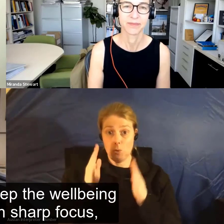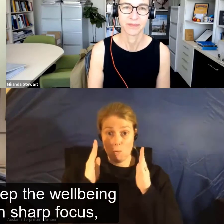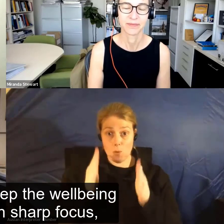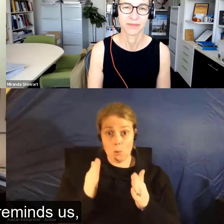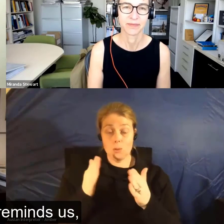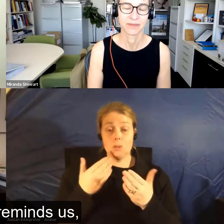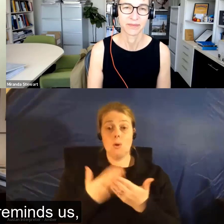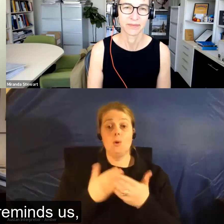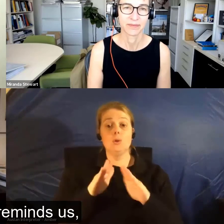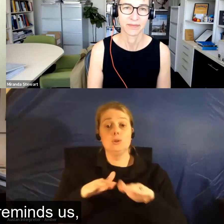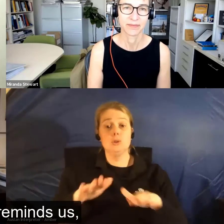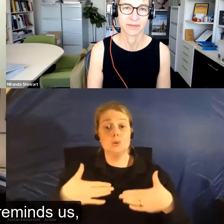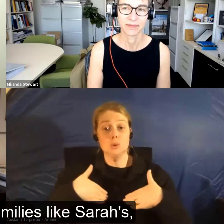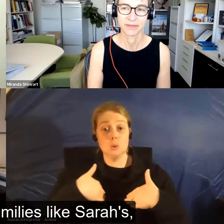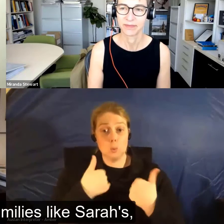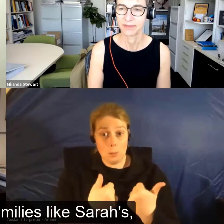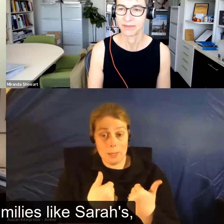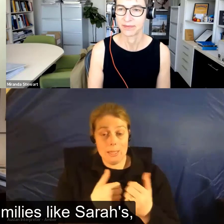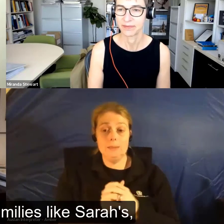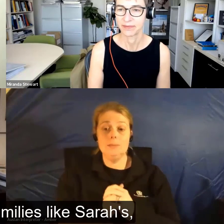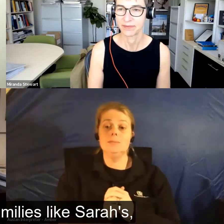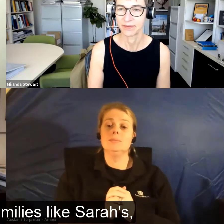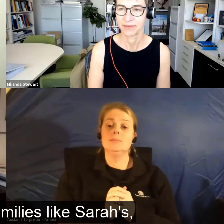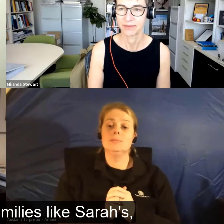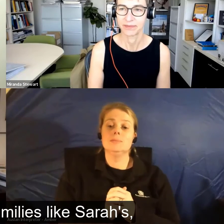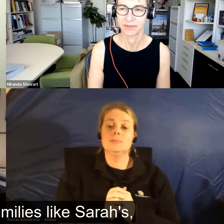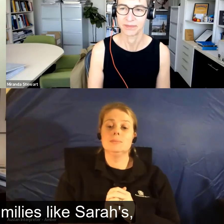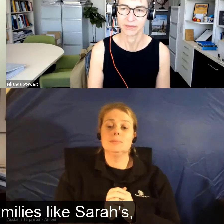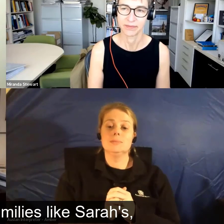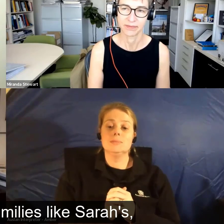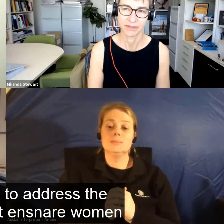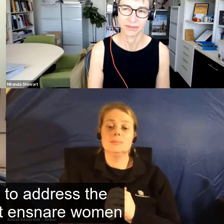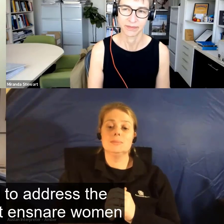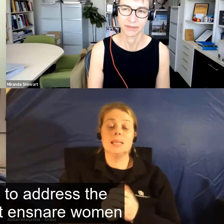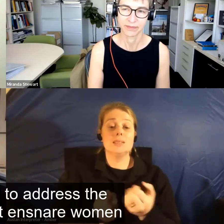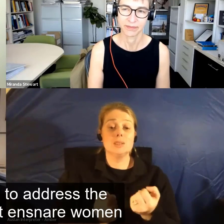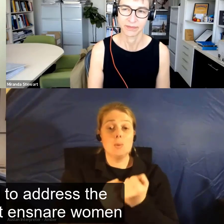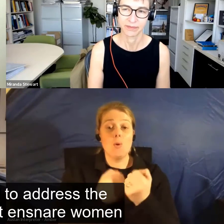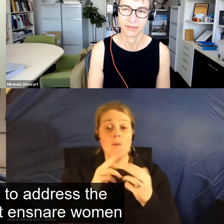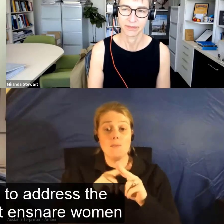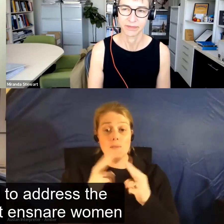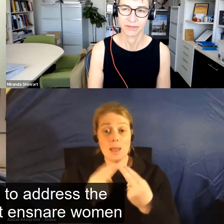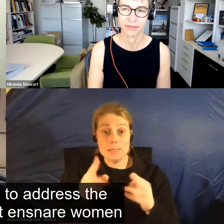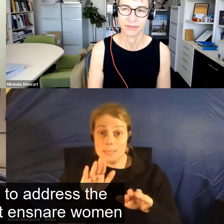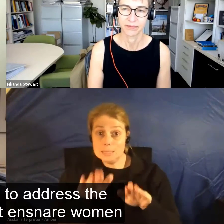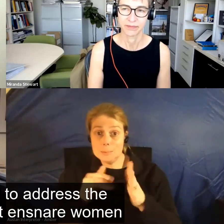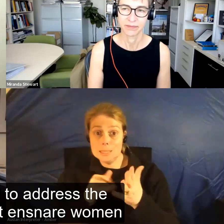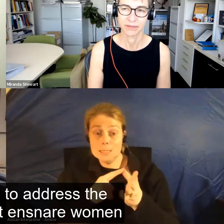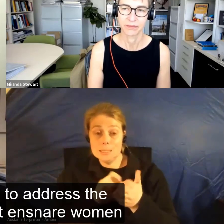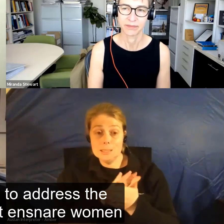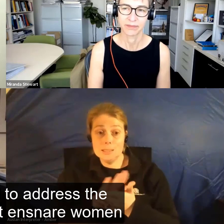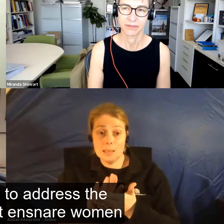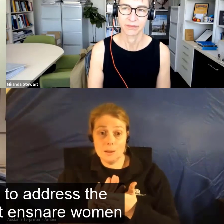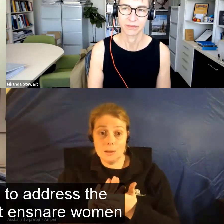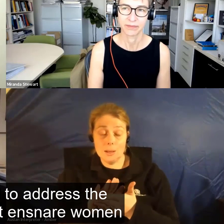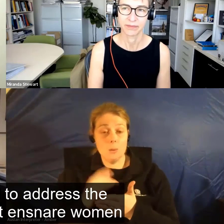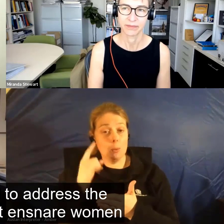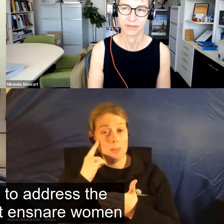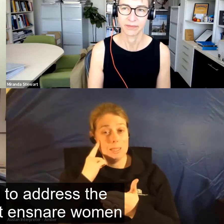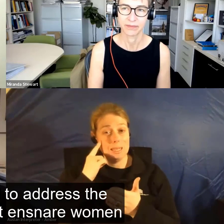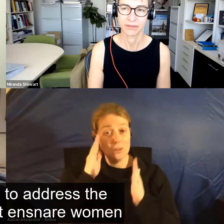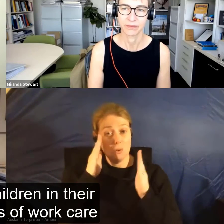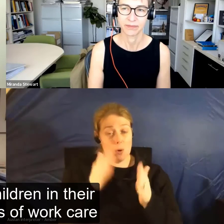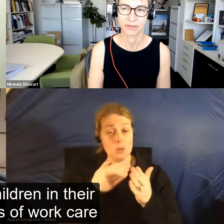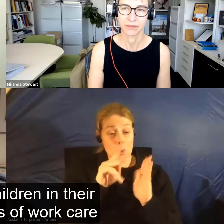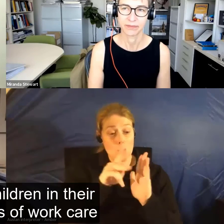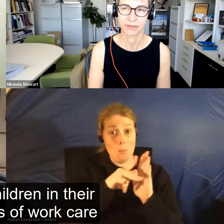focus, as Anne reminds us, and to support families like Sarah's, we also need to address the policy traps that ensnare